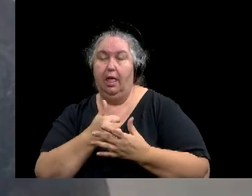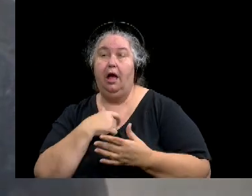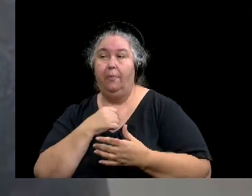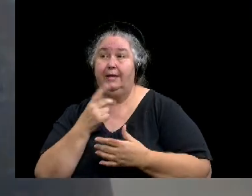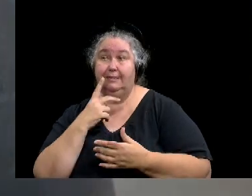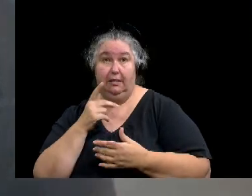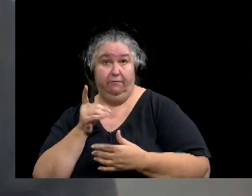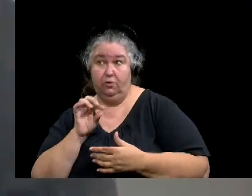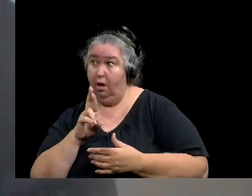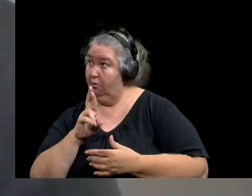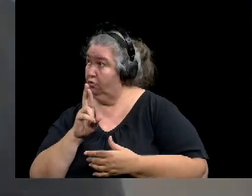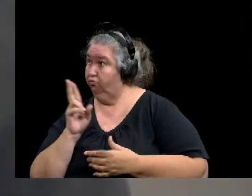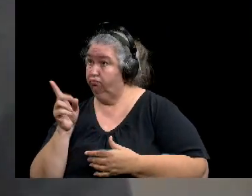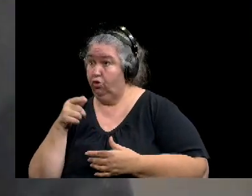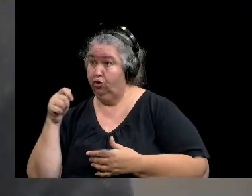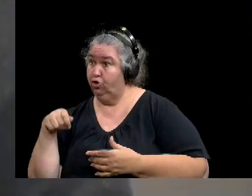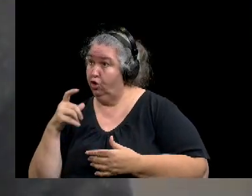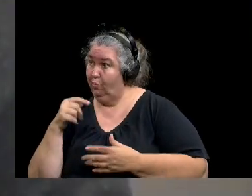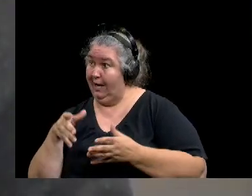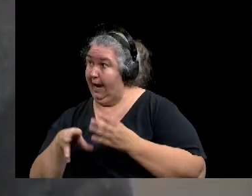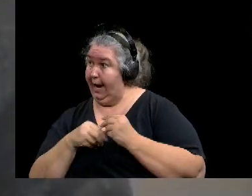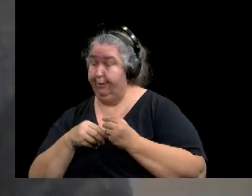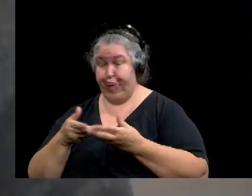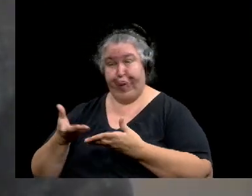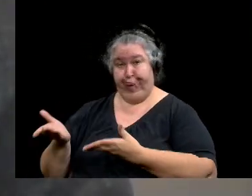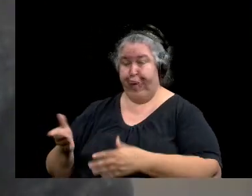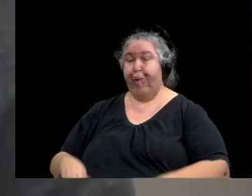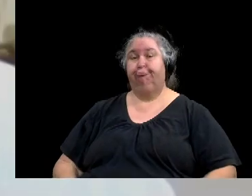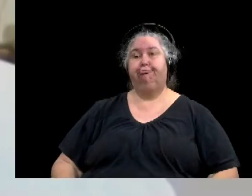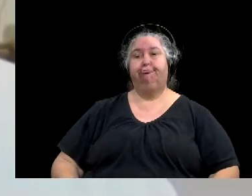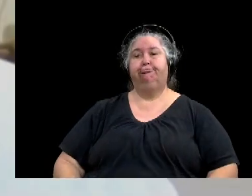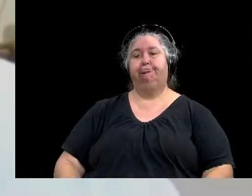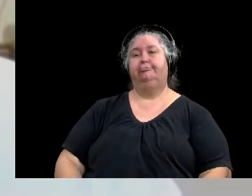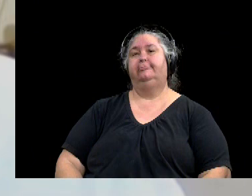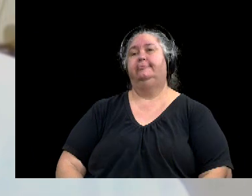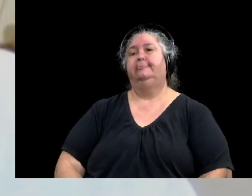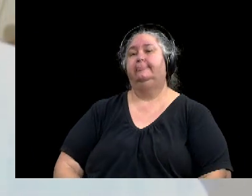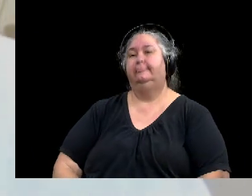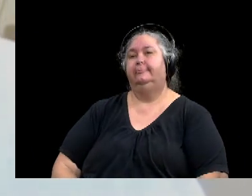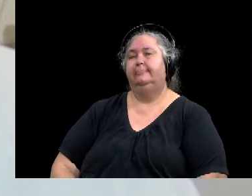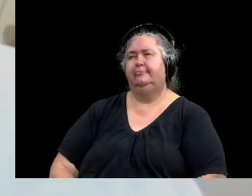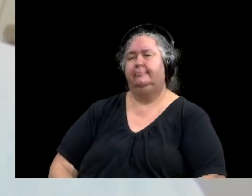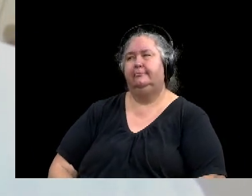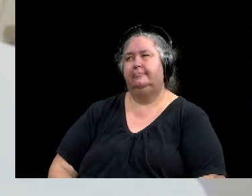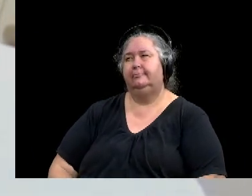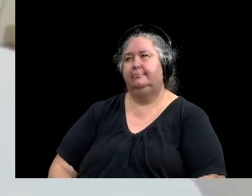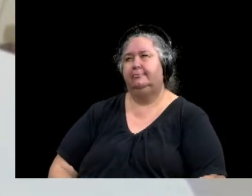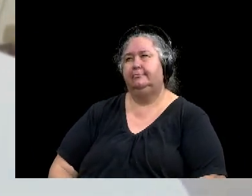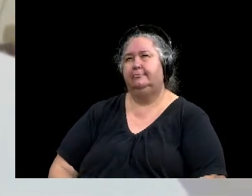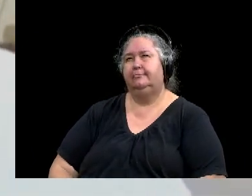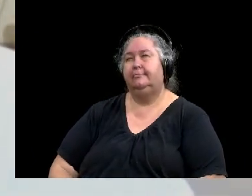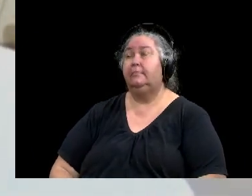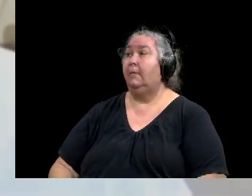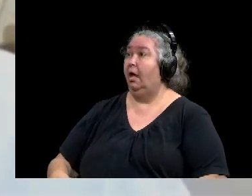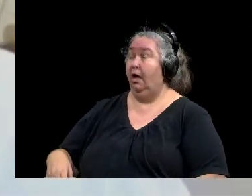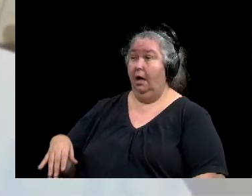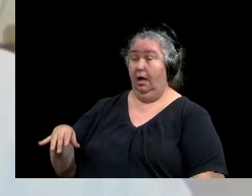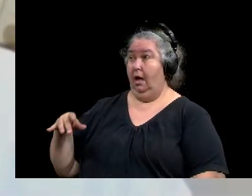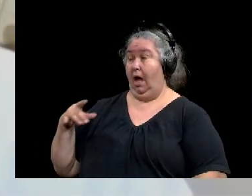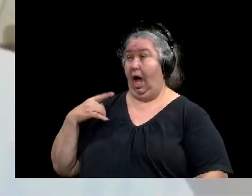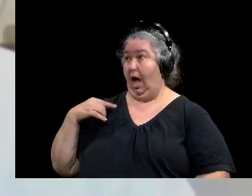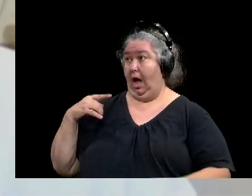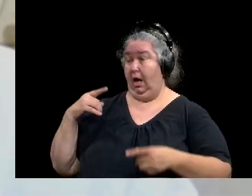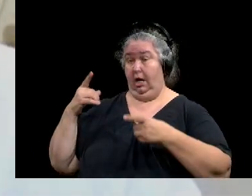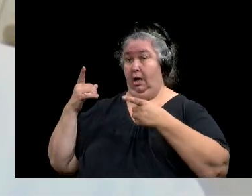call or Judge Felton had anything to add to that. I would agree with everything you've said. I